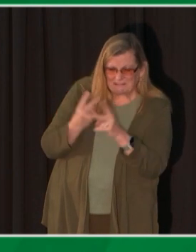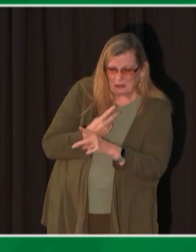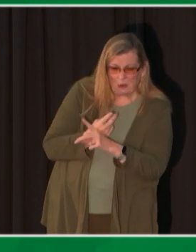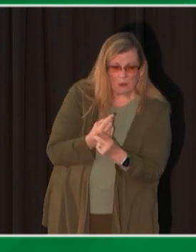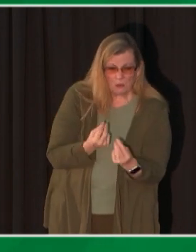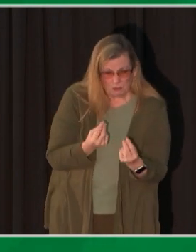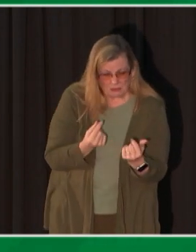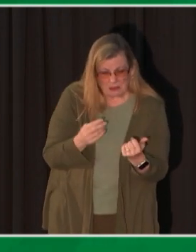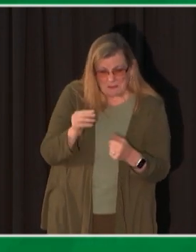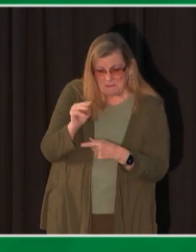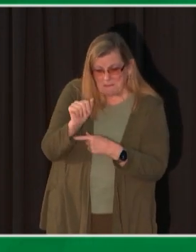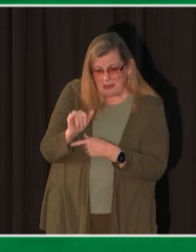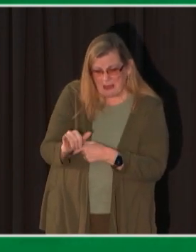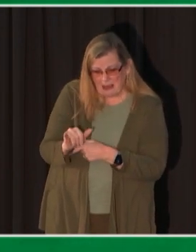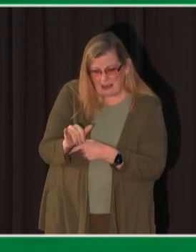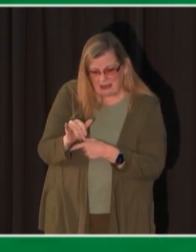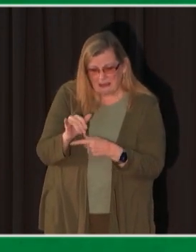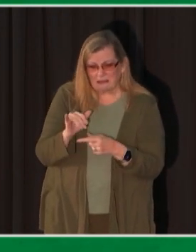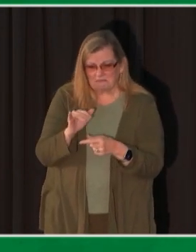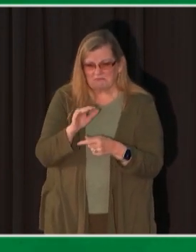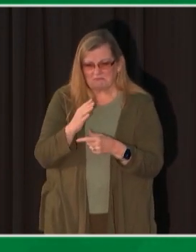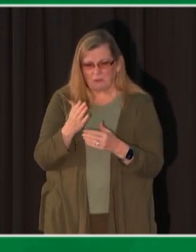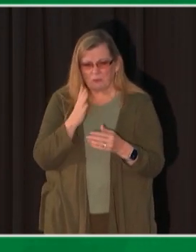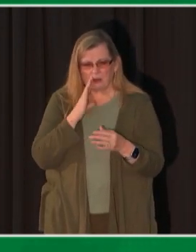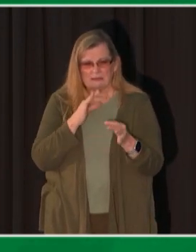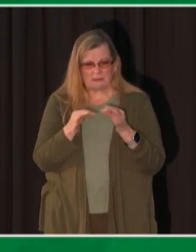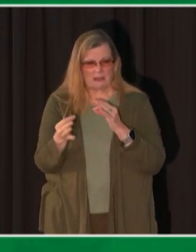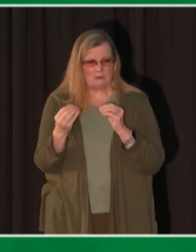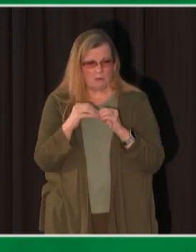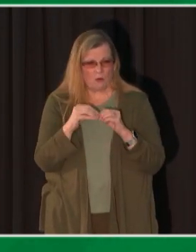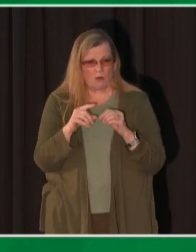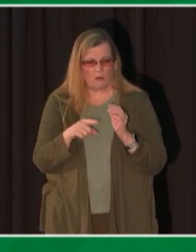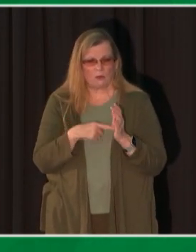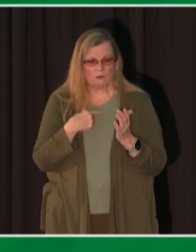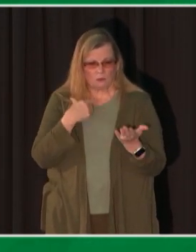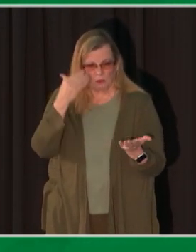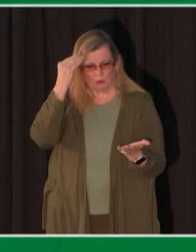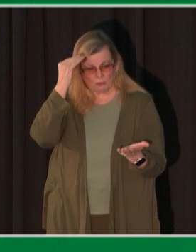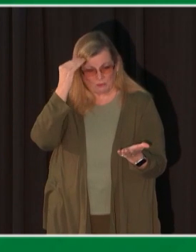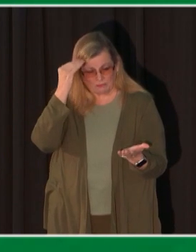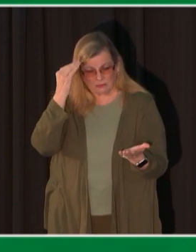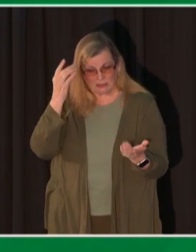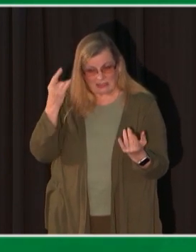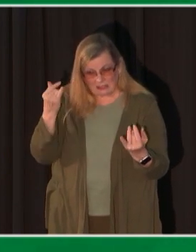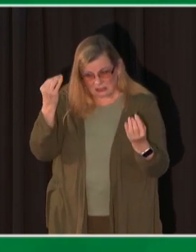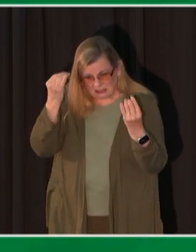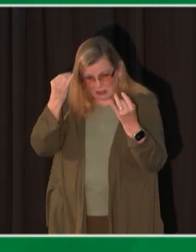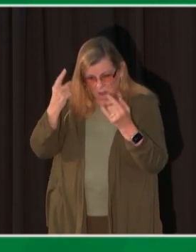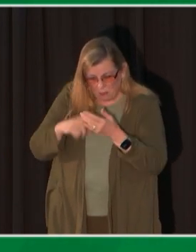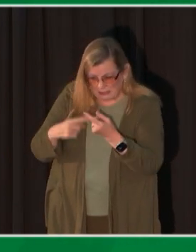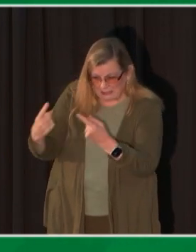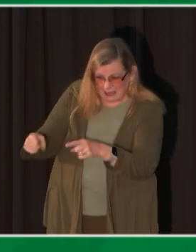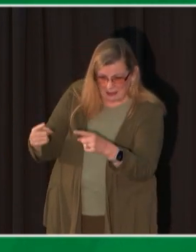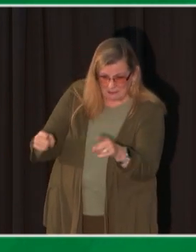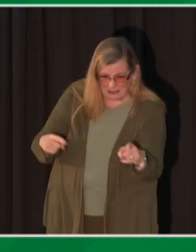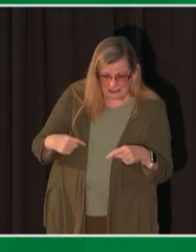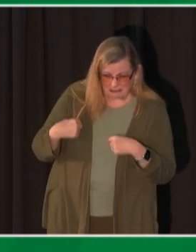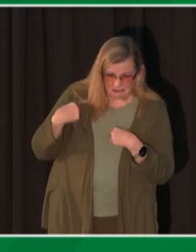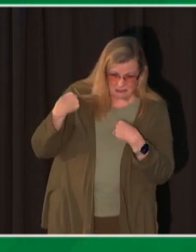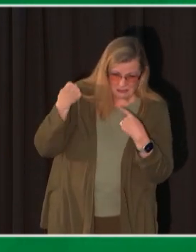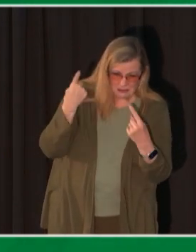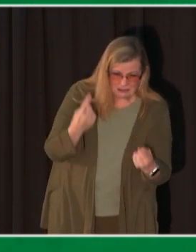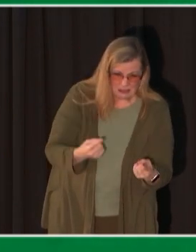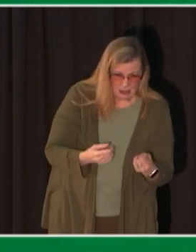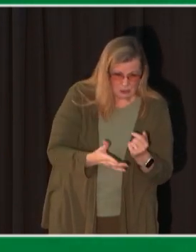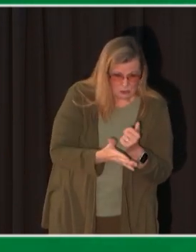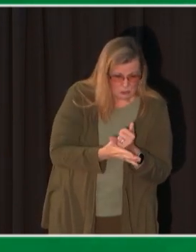collectively look across the health situation in the city and we consider what schools will look like and how we will be able to bring students back and when we'll be able to